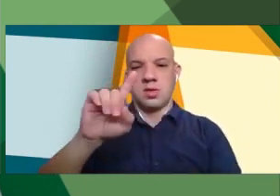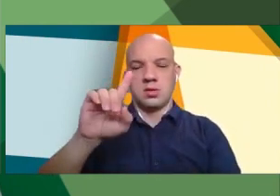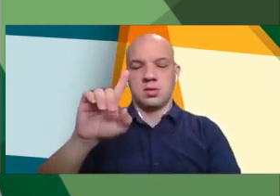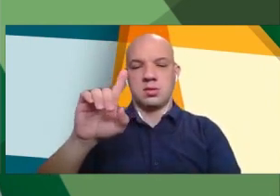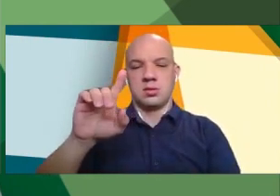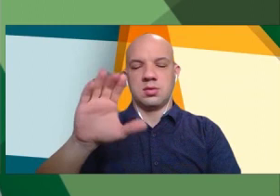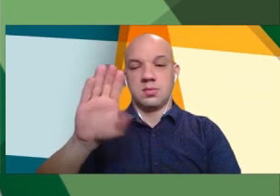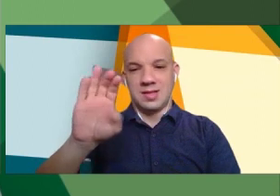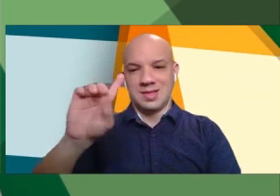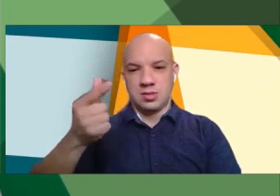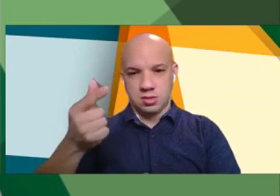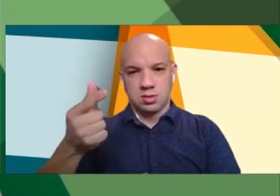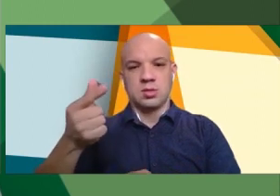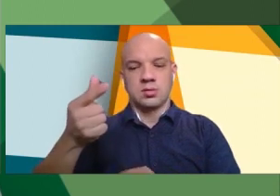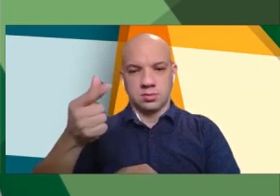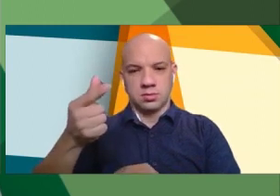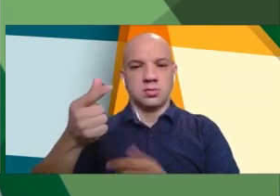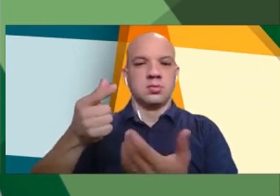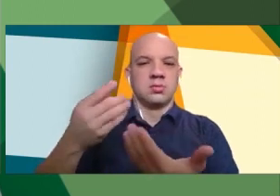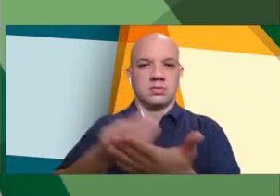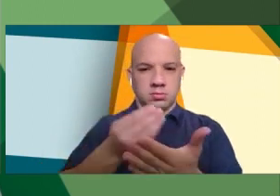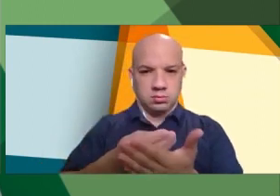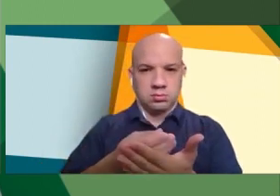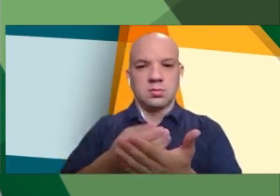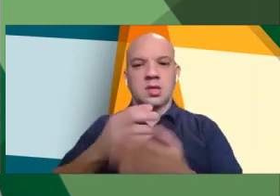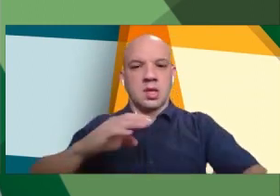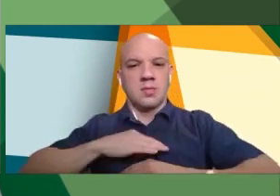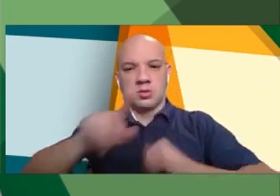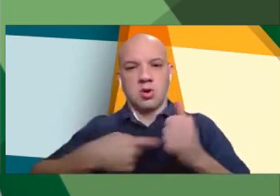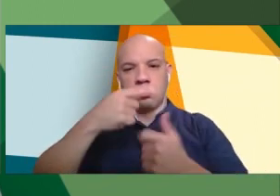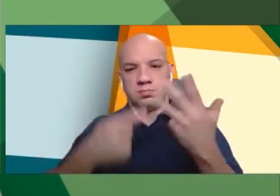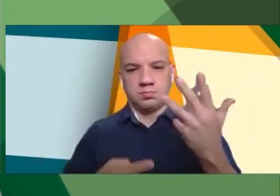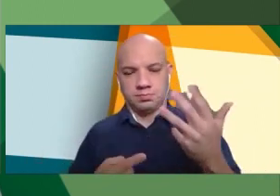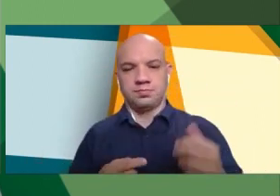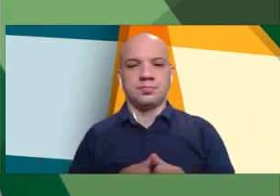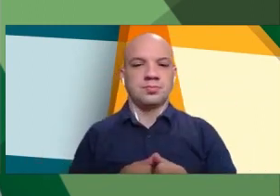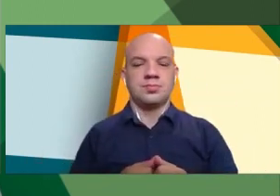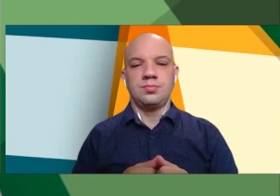the thresholds above and involve installation of materials.